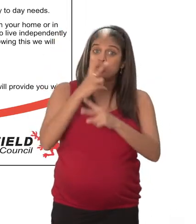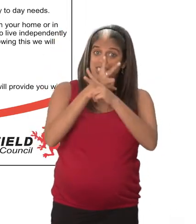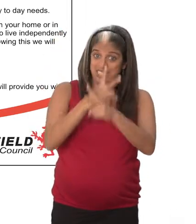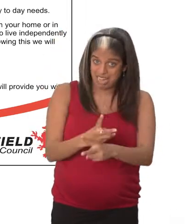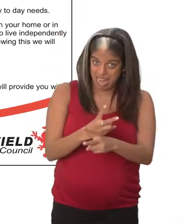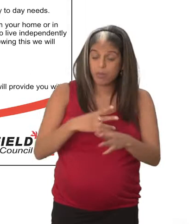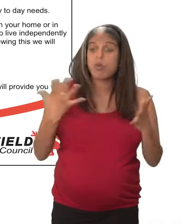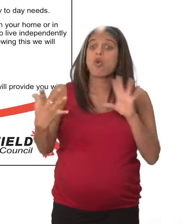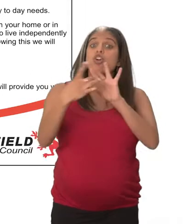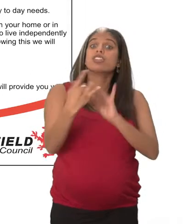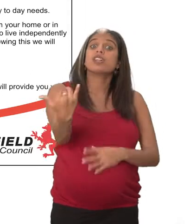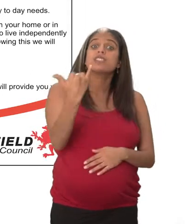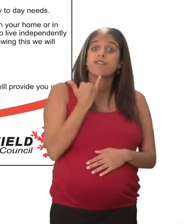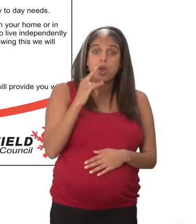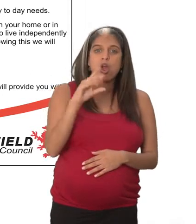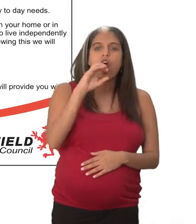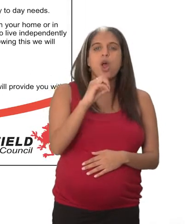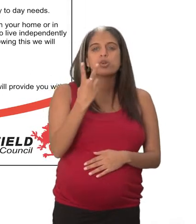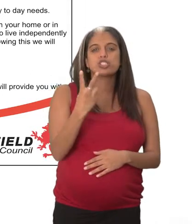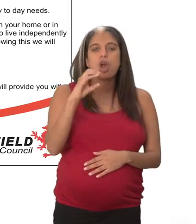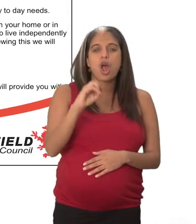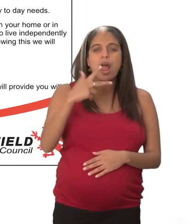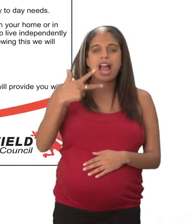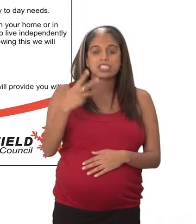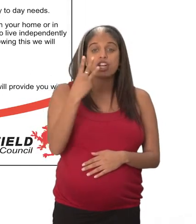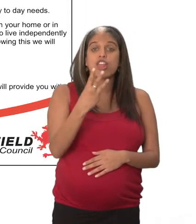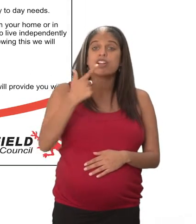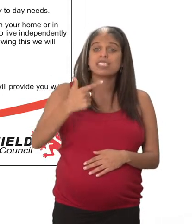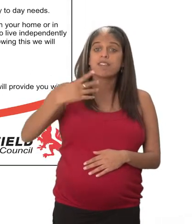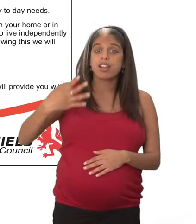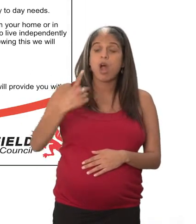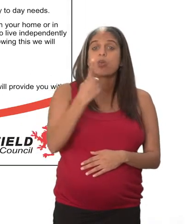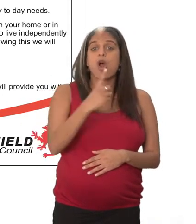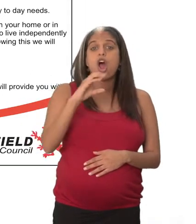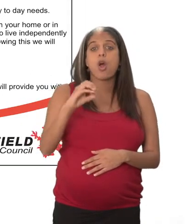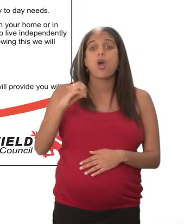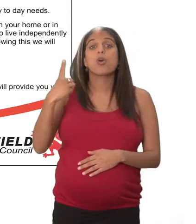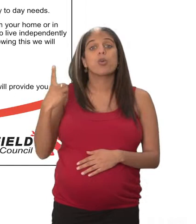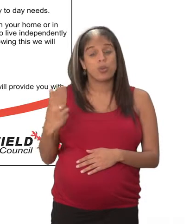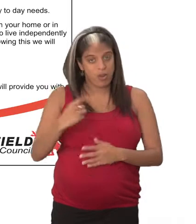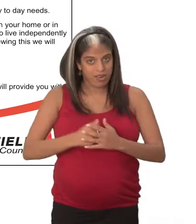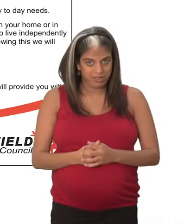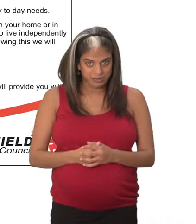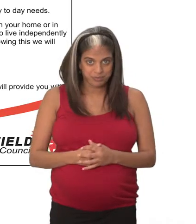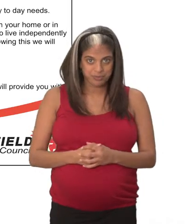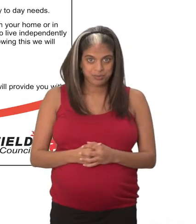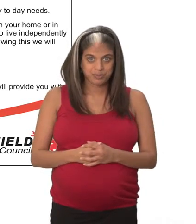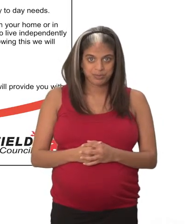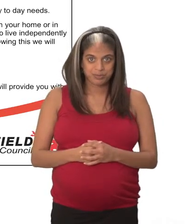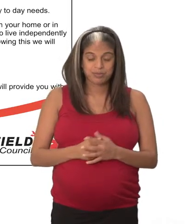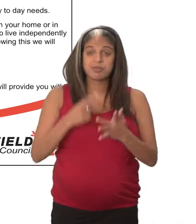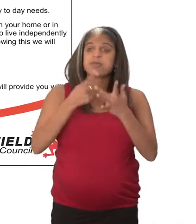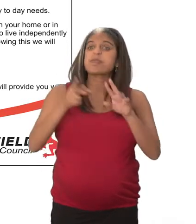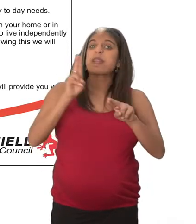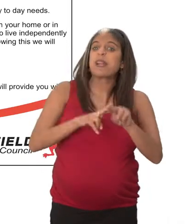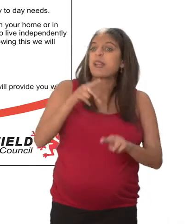www.enfield.gov.uk/adult-social-care or call us on 020 8379 1001 to